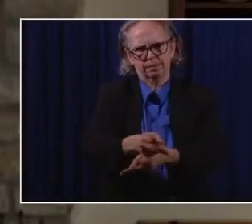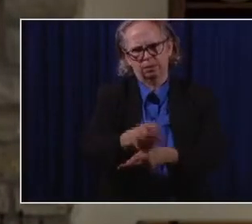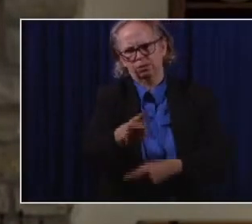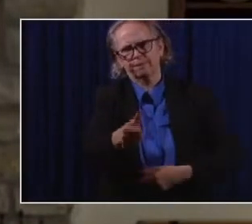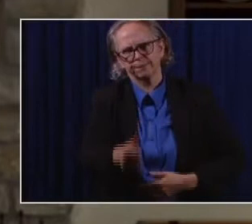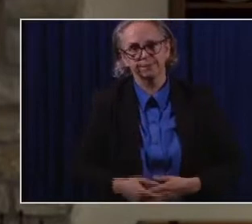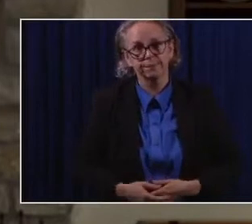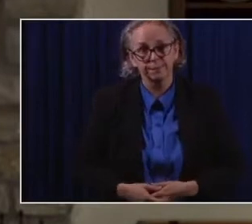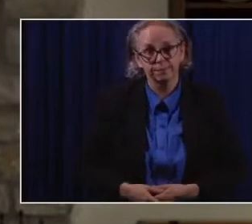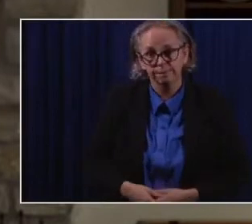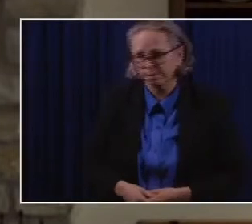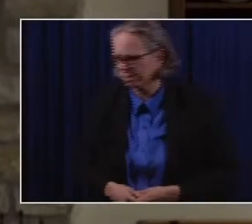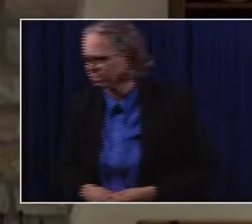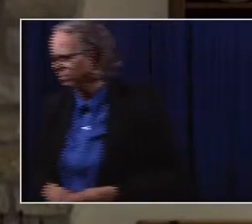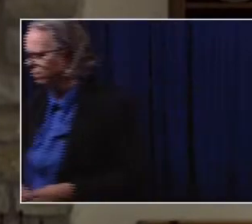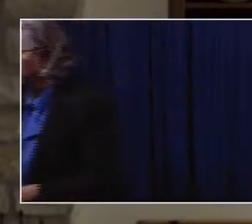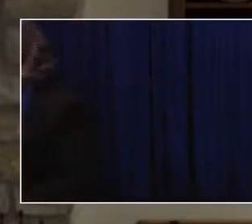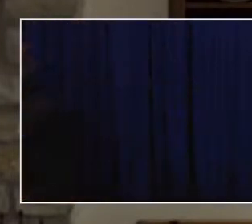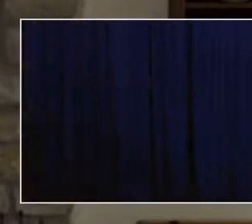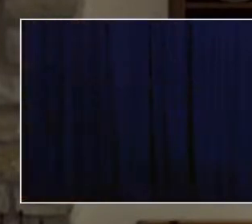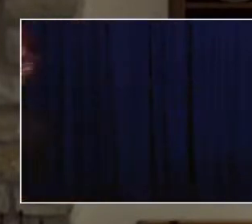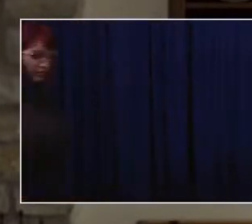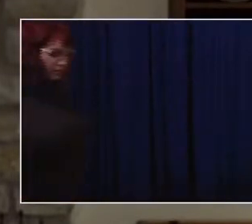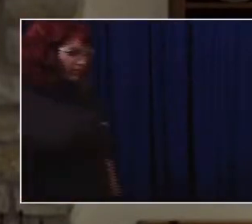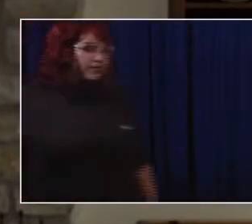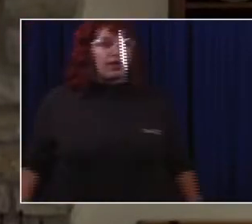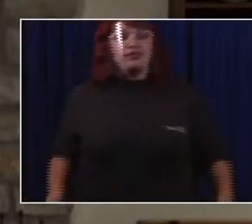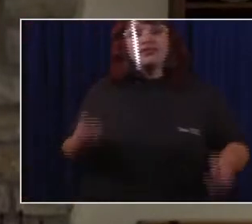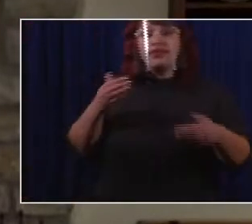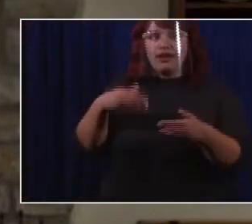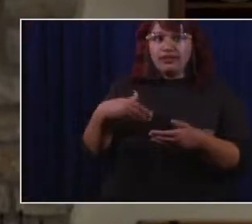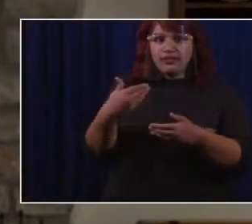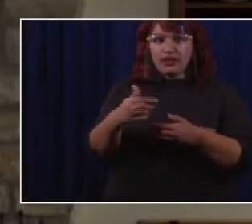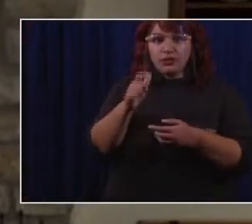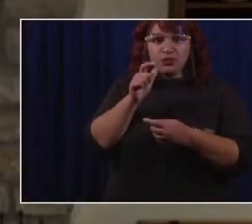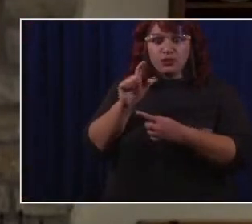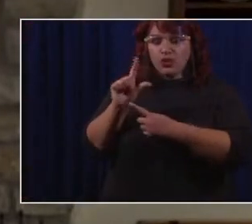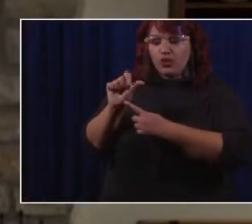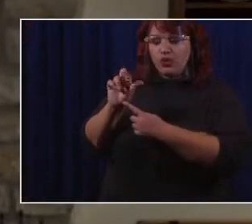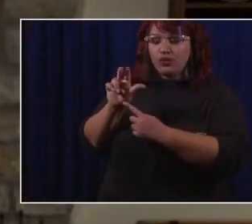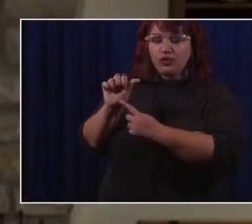Next question is from Laura Hancock at cleveland.com.